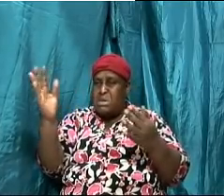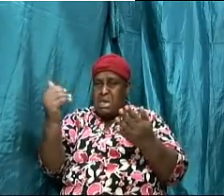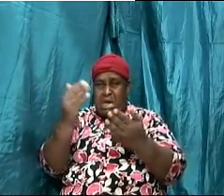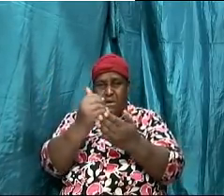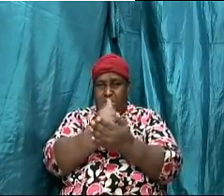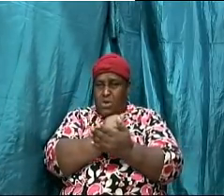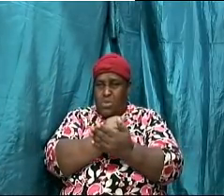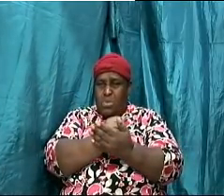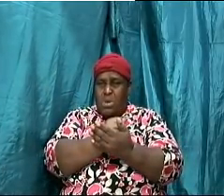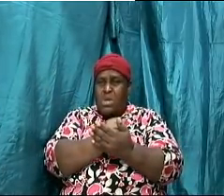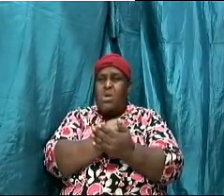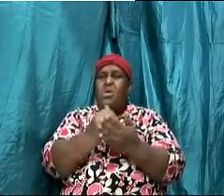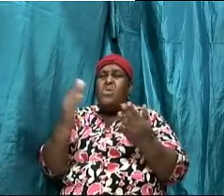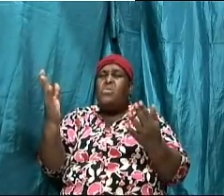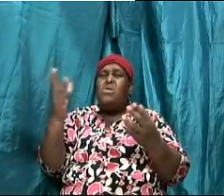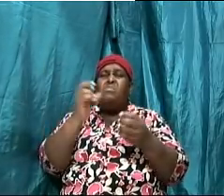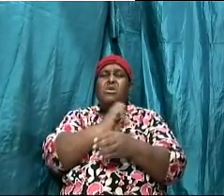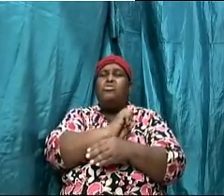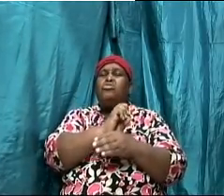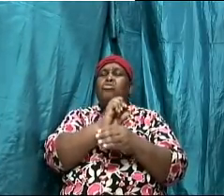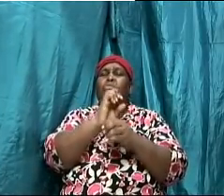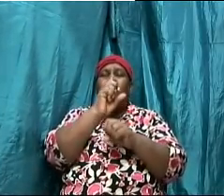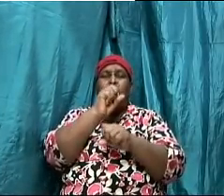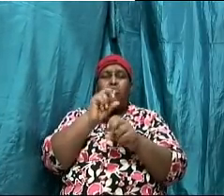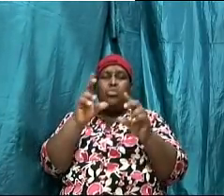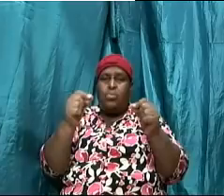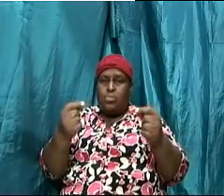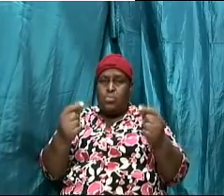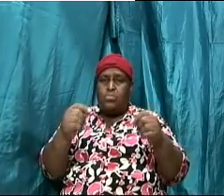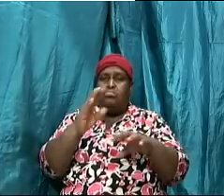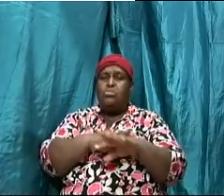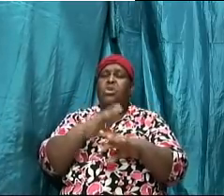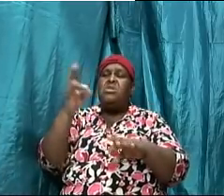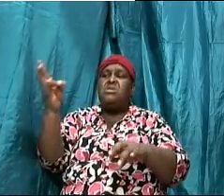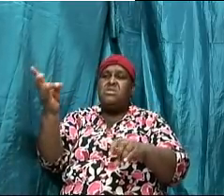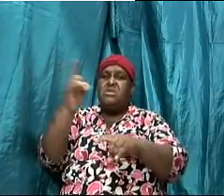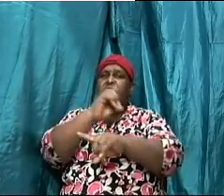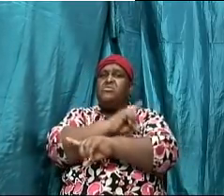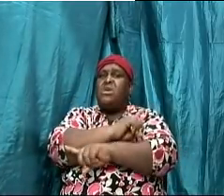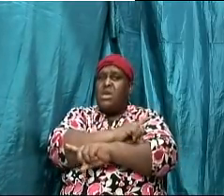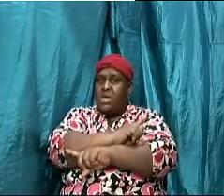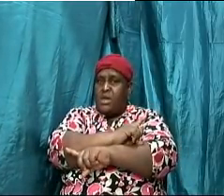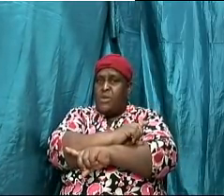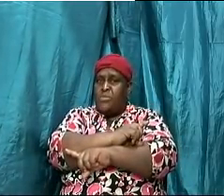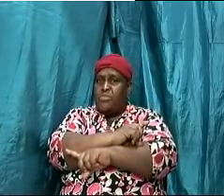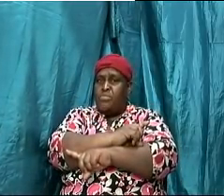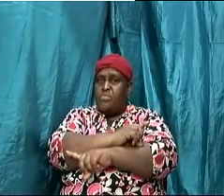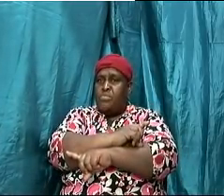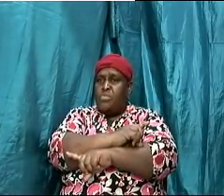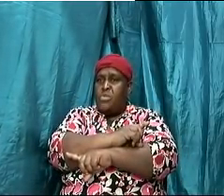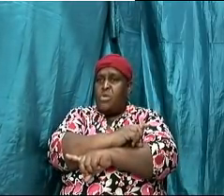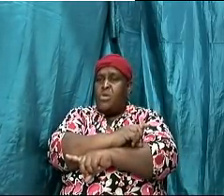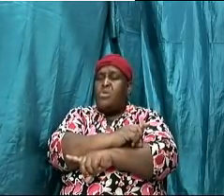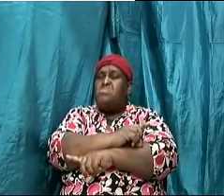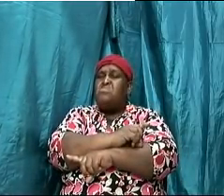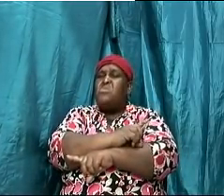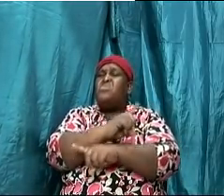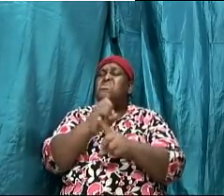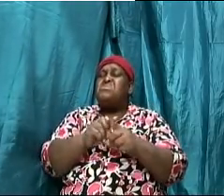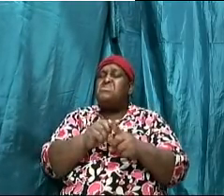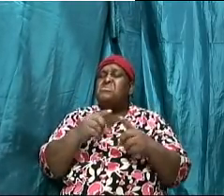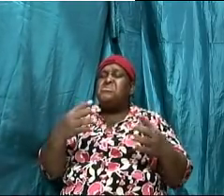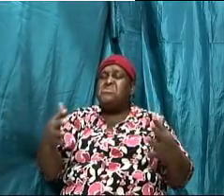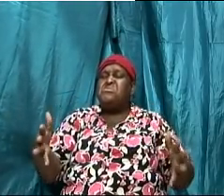on the seventh day. So after this event, that took place in Acts,